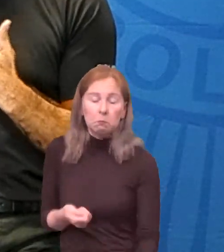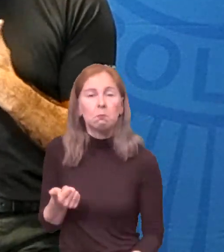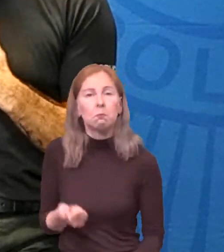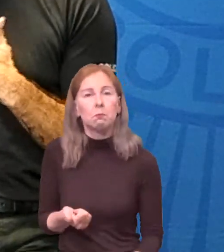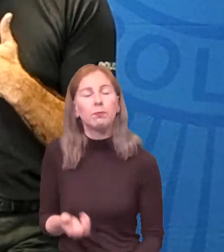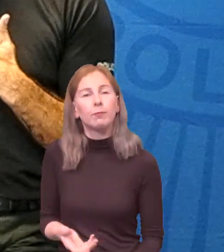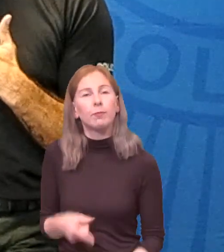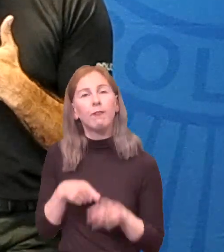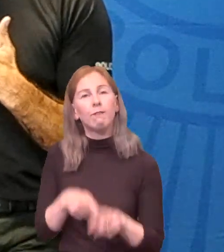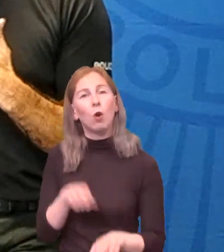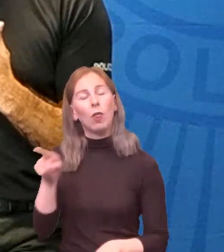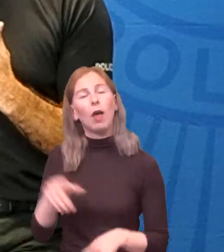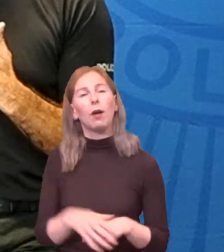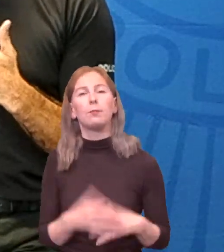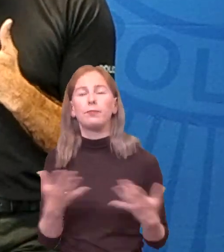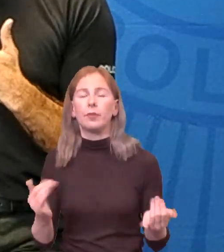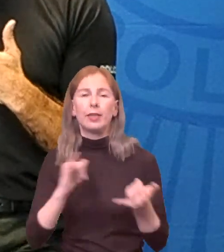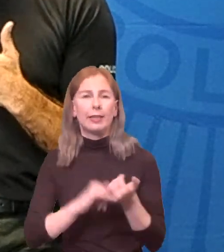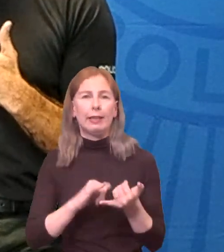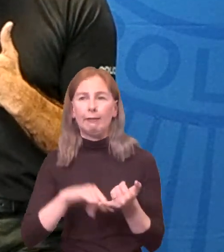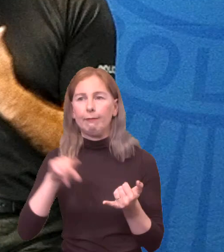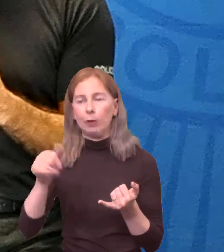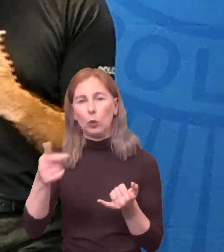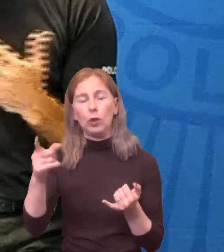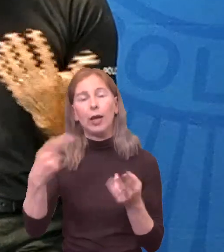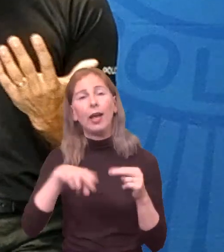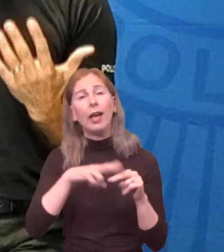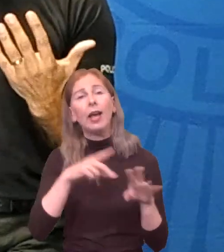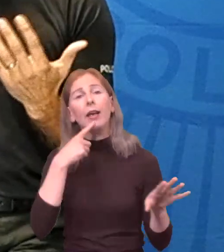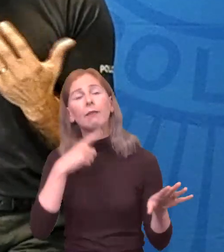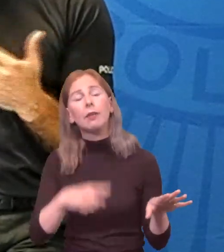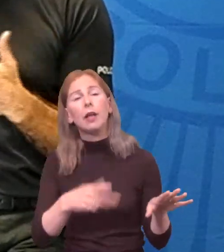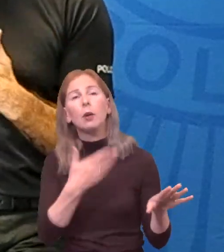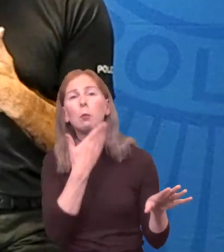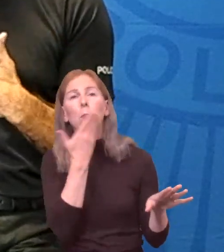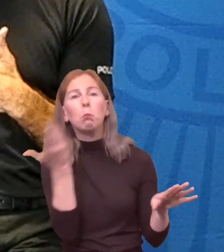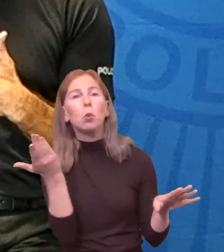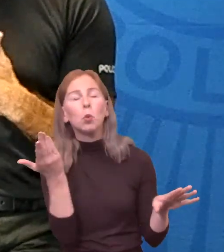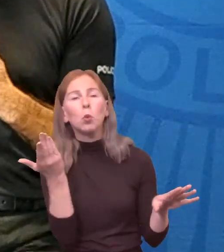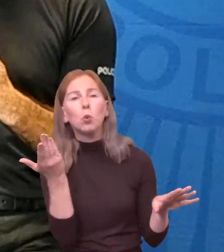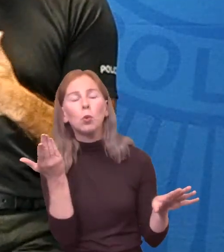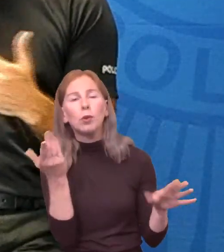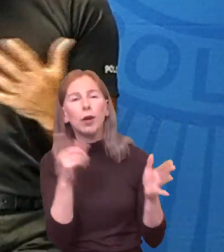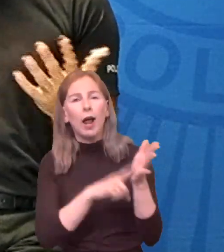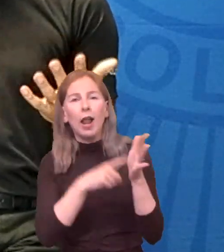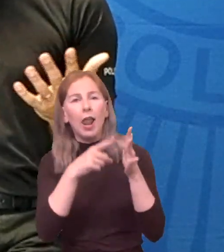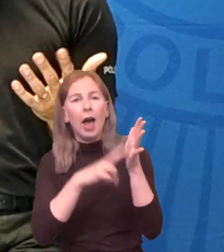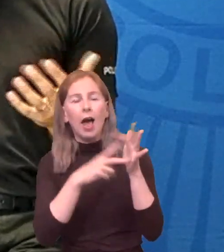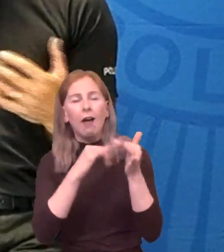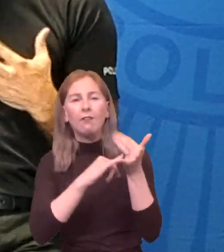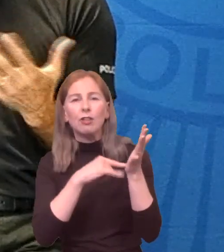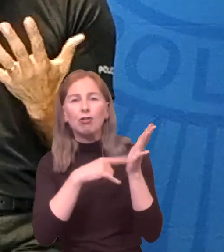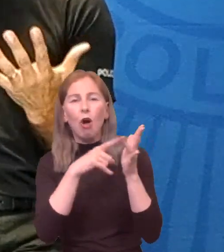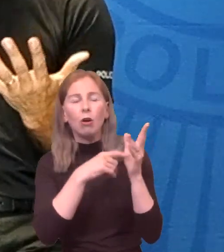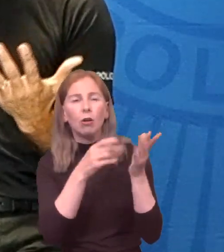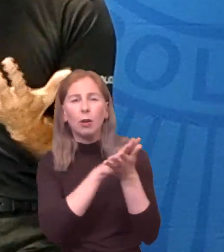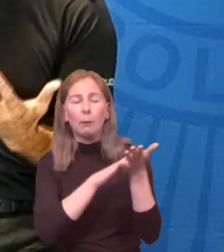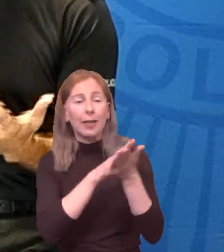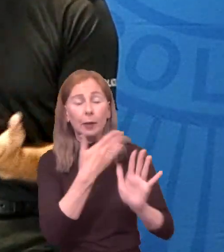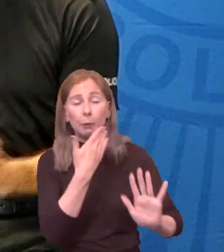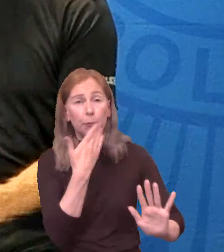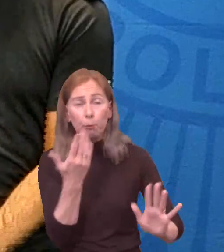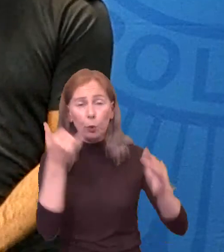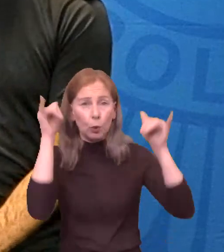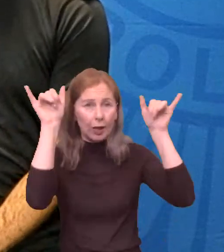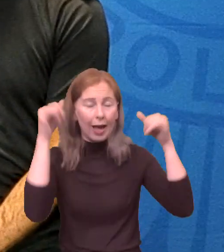signs are accurate, and if it says no livestock, there is no livestock. But if it says livestock, then there is, and that's where I talk about